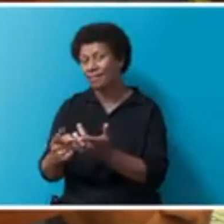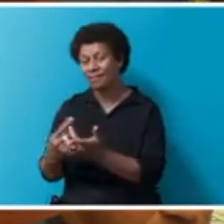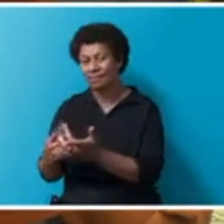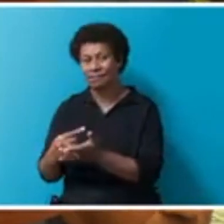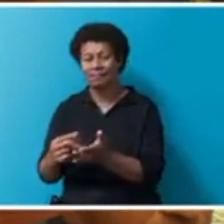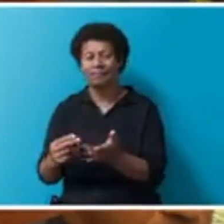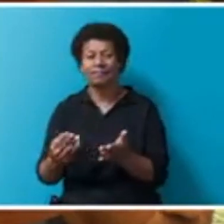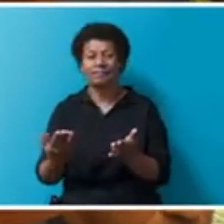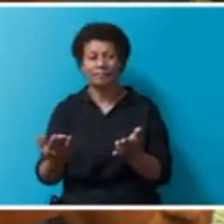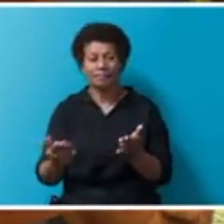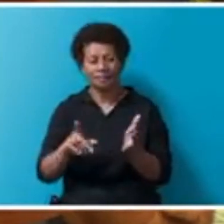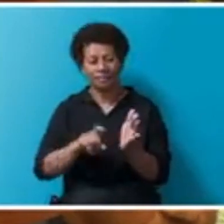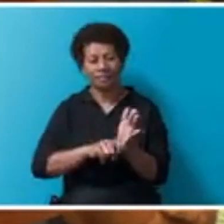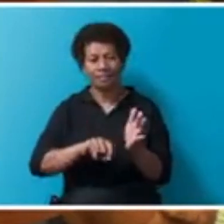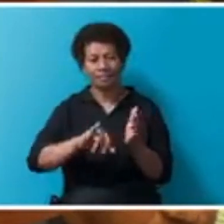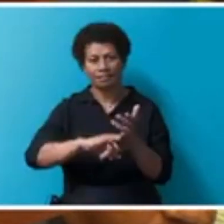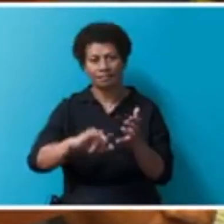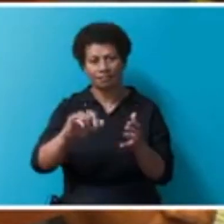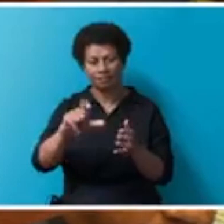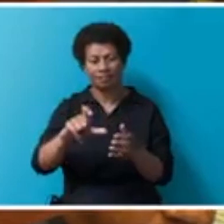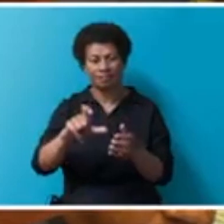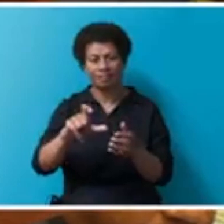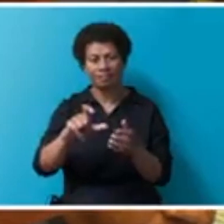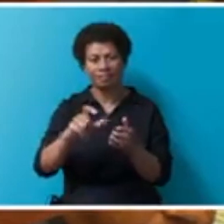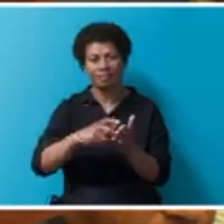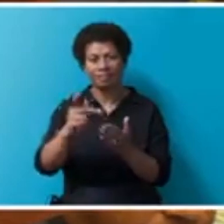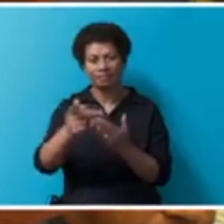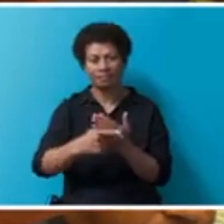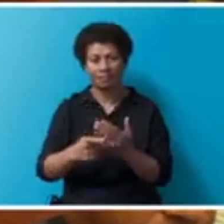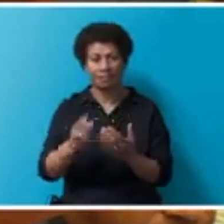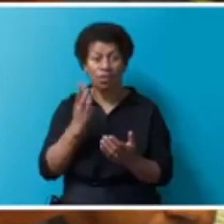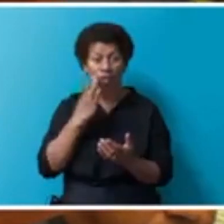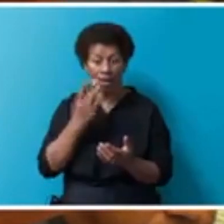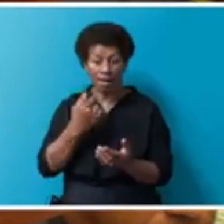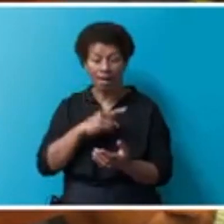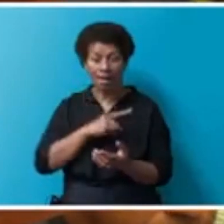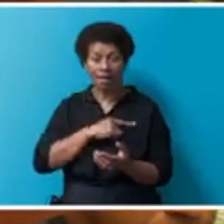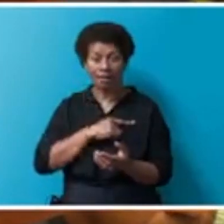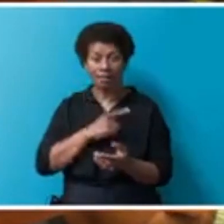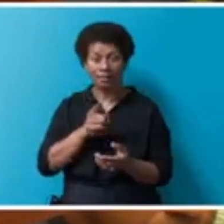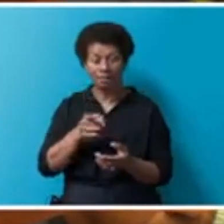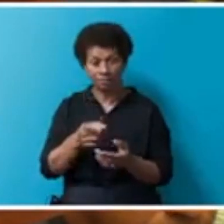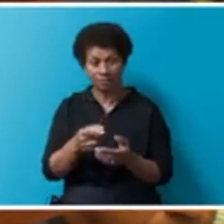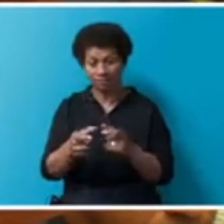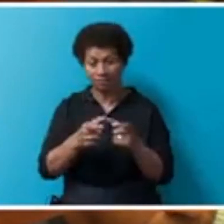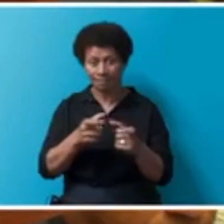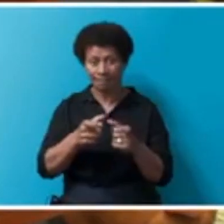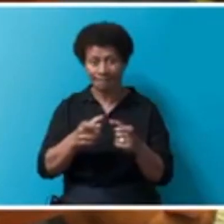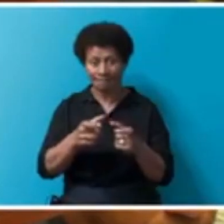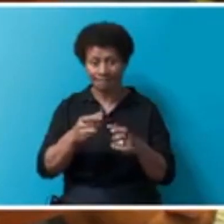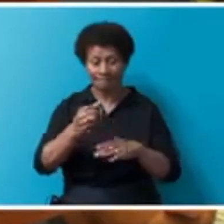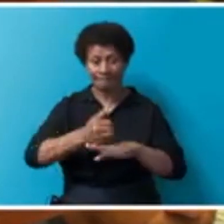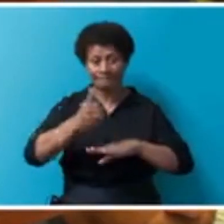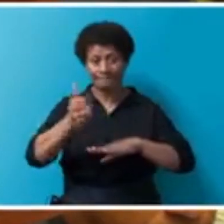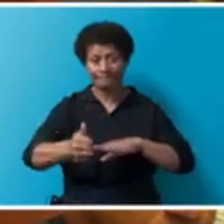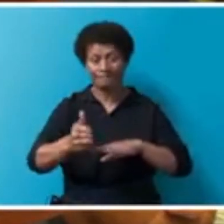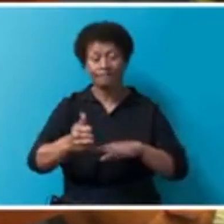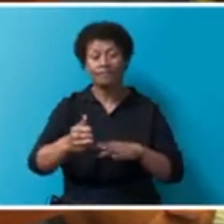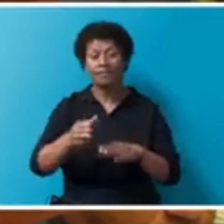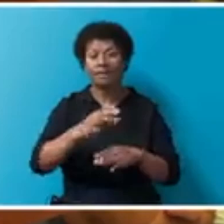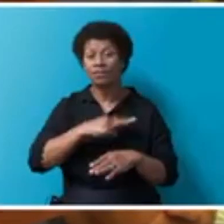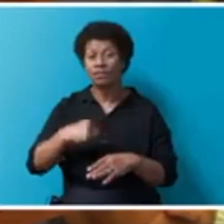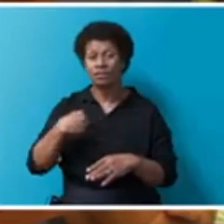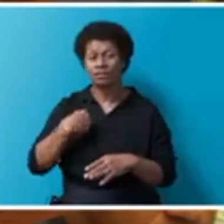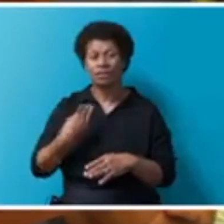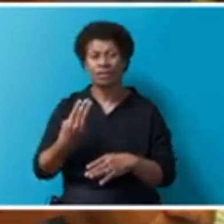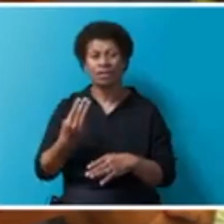Mr. Speaker, sir, when we took over government, this ministry, we inherited